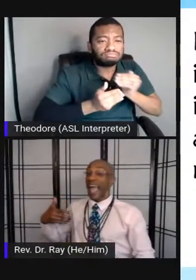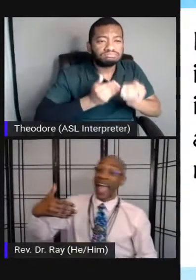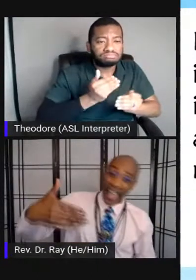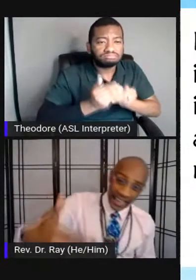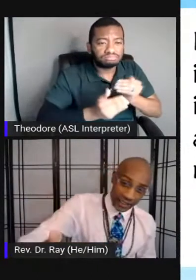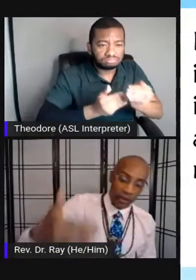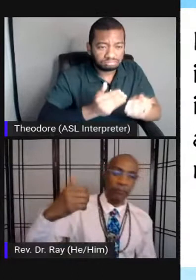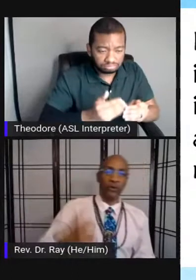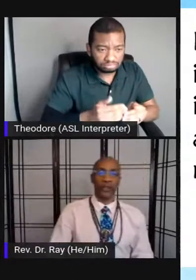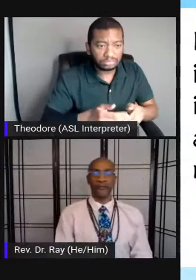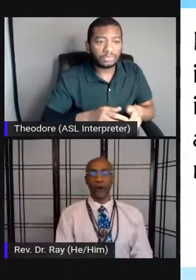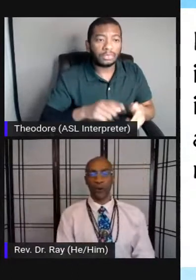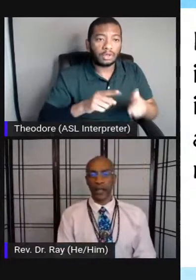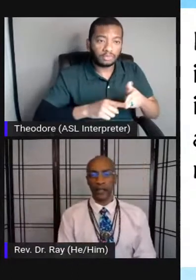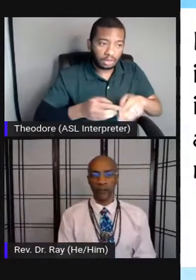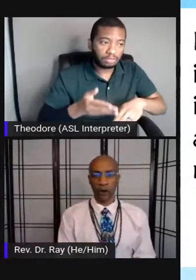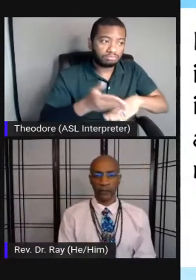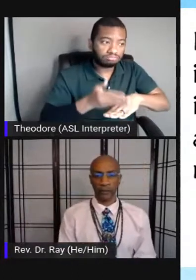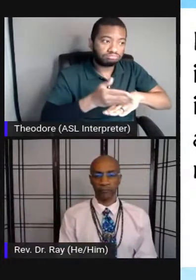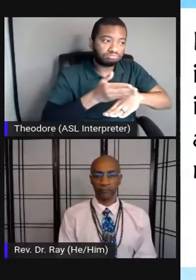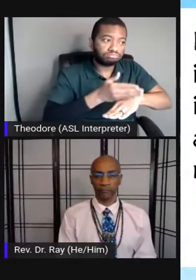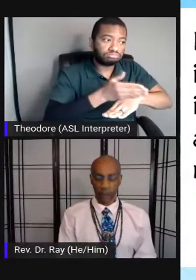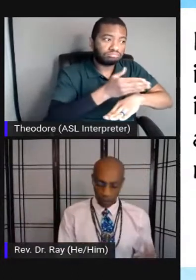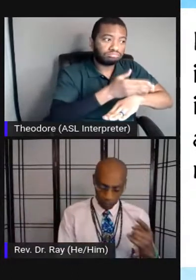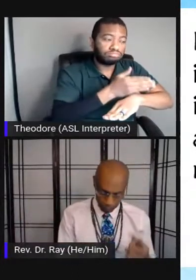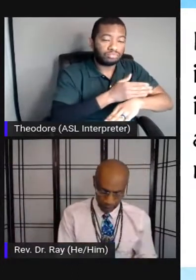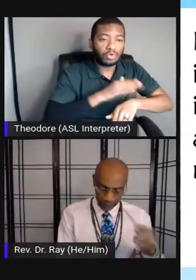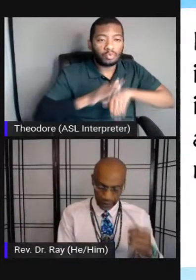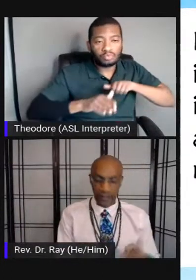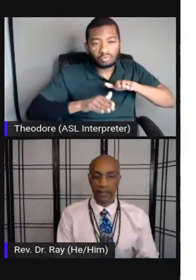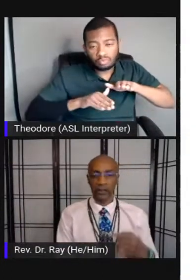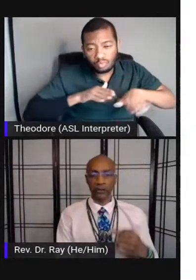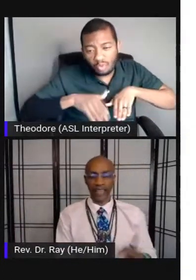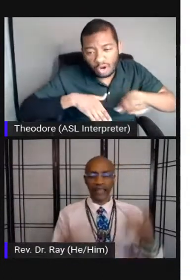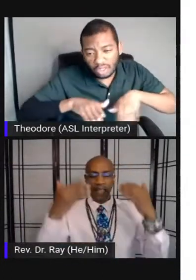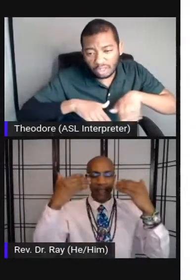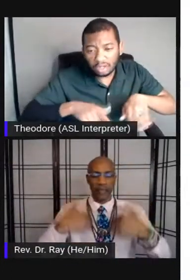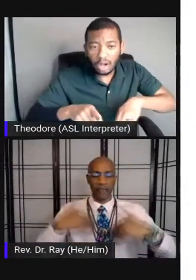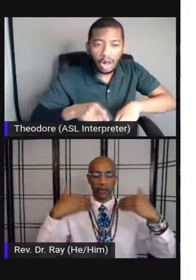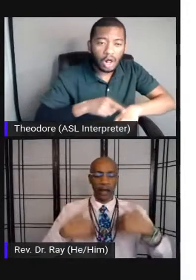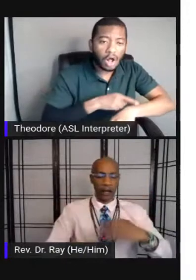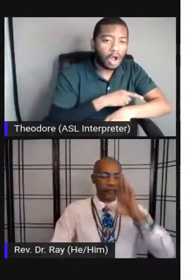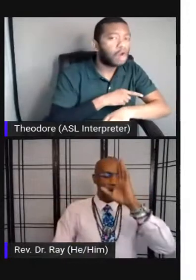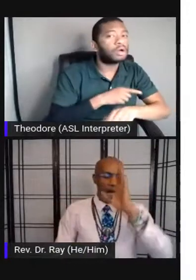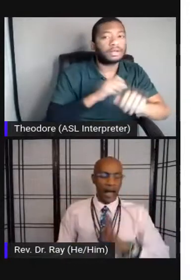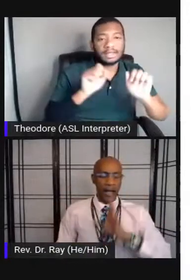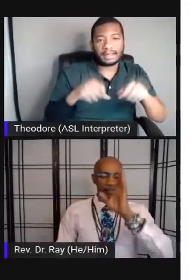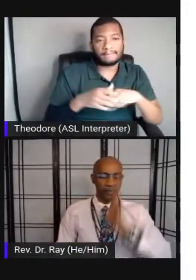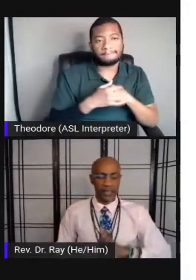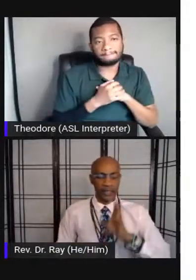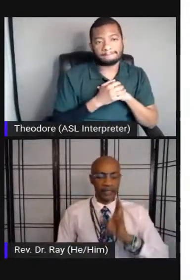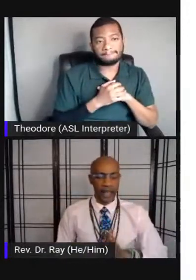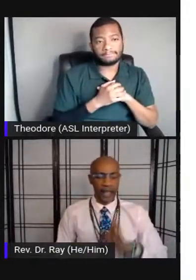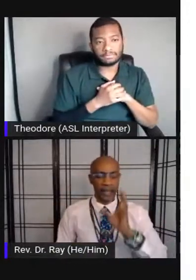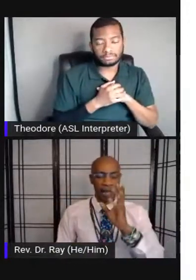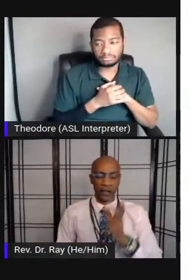is and moving forward and evolving. But it still takes a level of, I